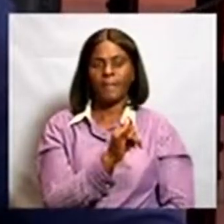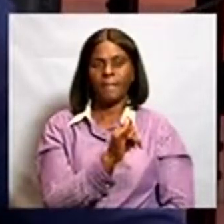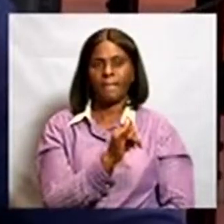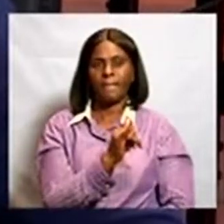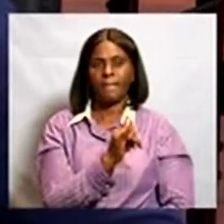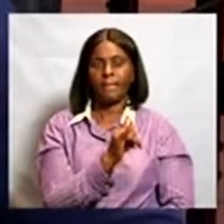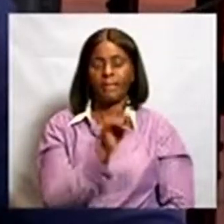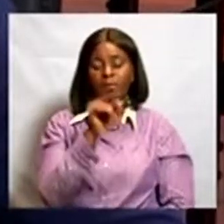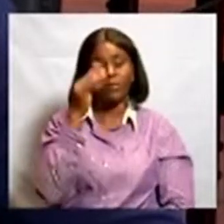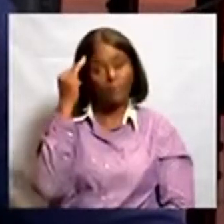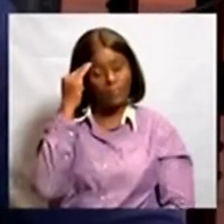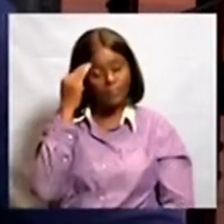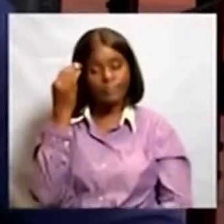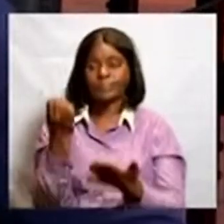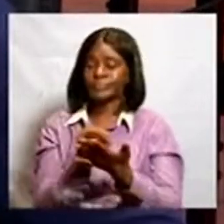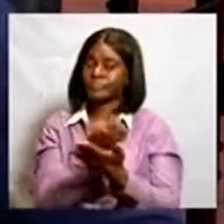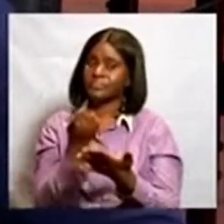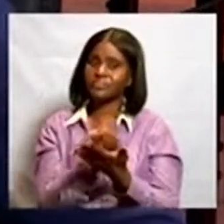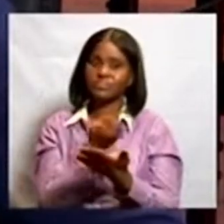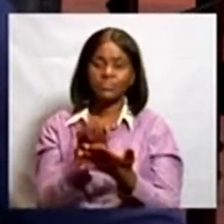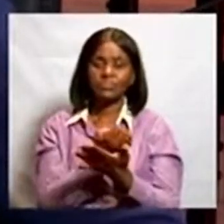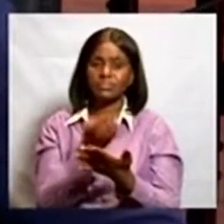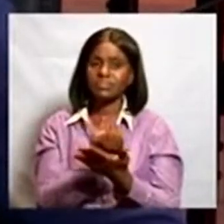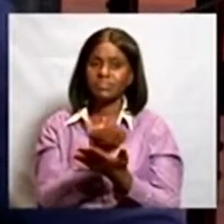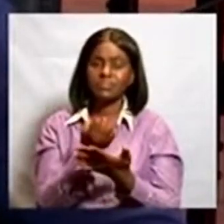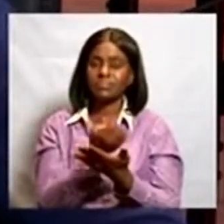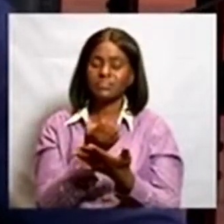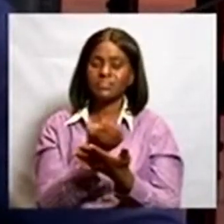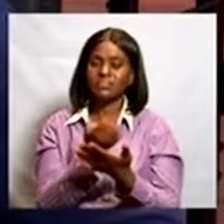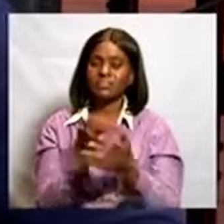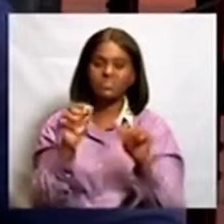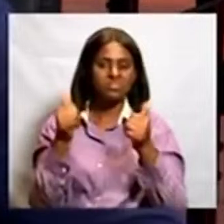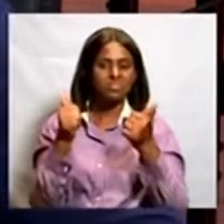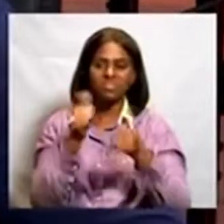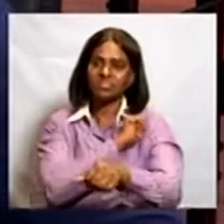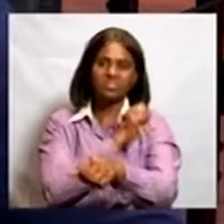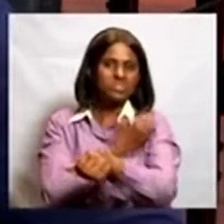And you know, economically, we are not well empowered.